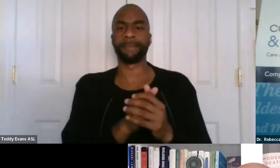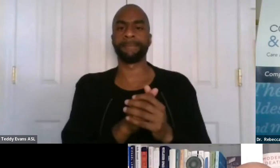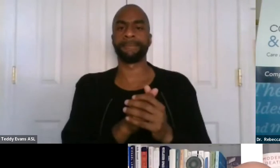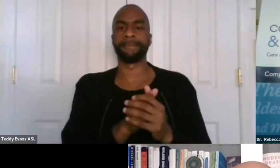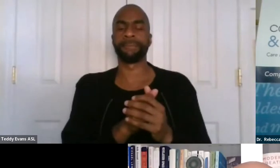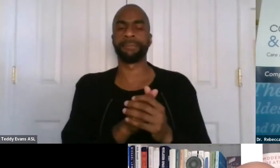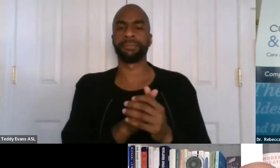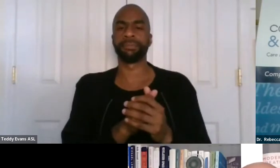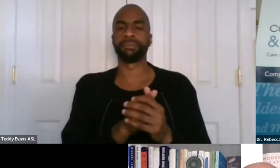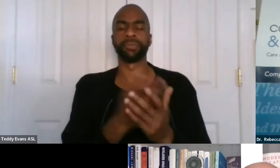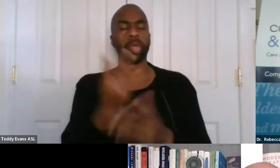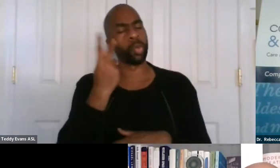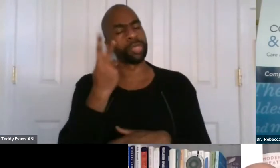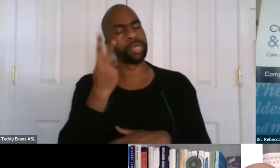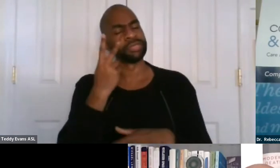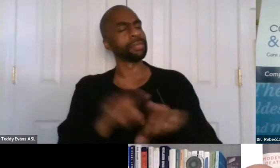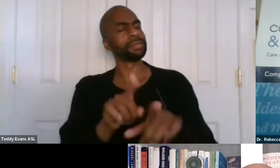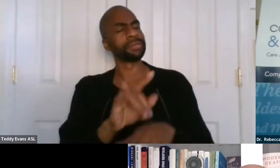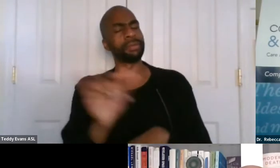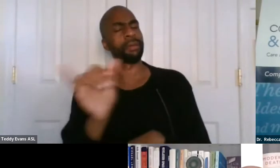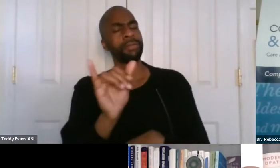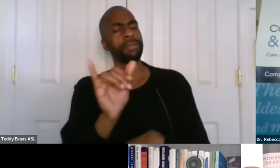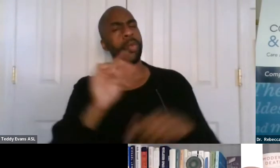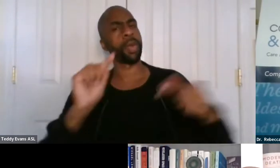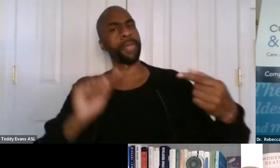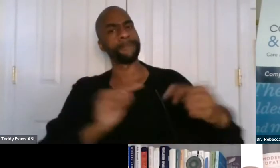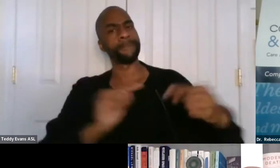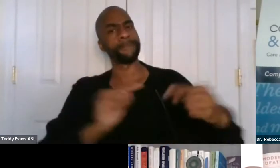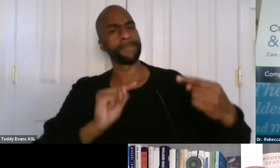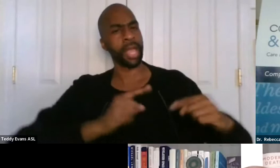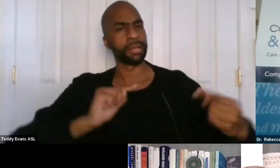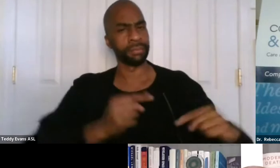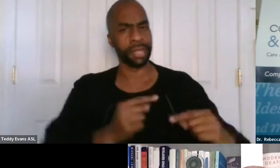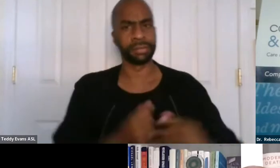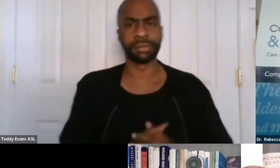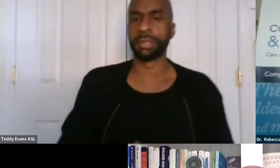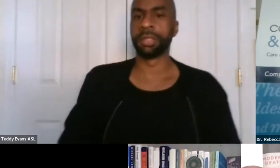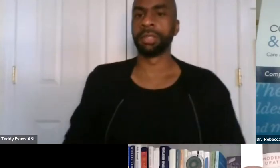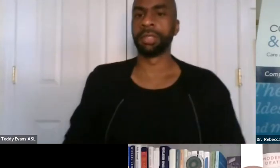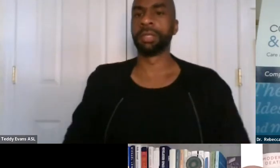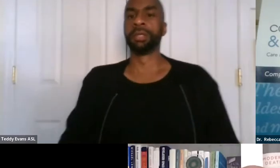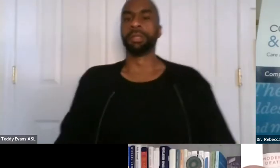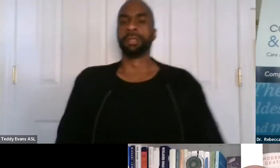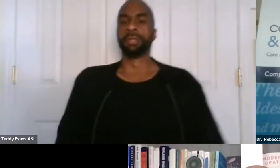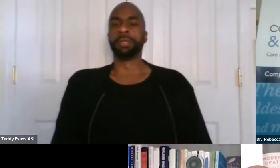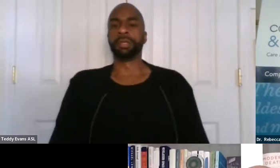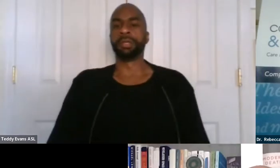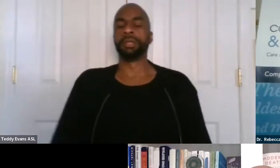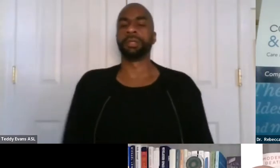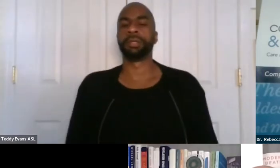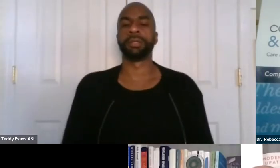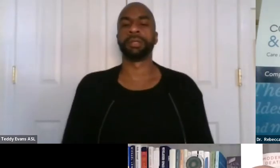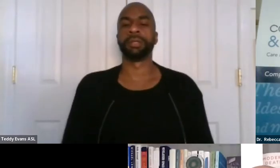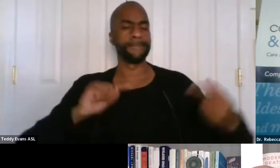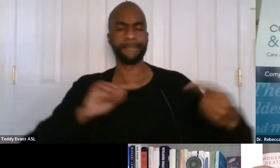are seeing the same thing with pain as well, where there's so many settings in which pain is not fully addressed. This